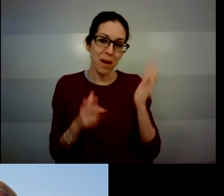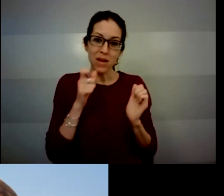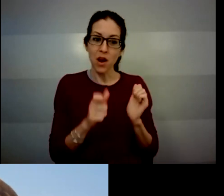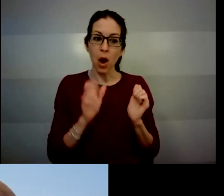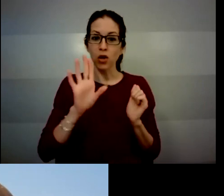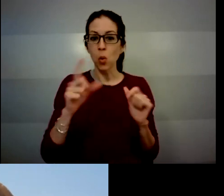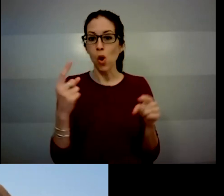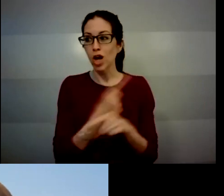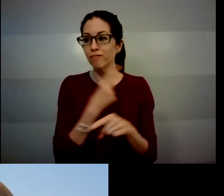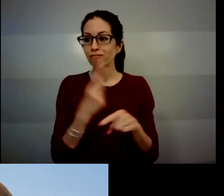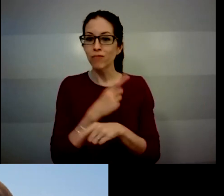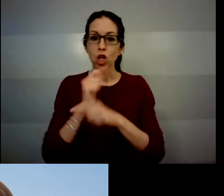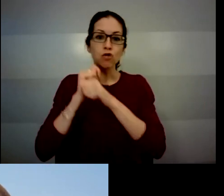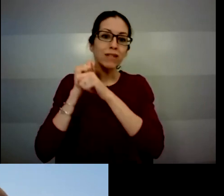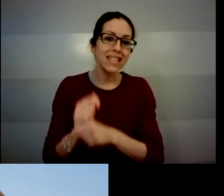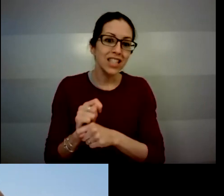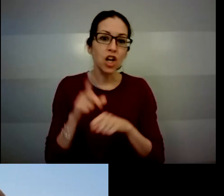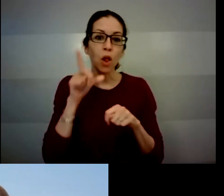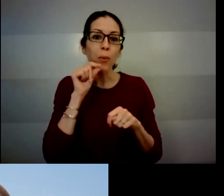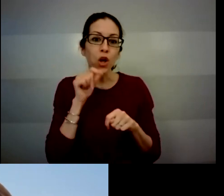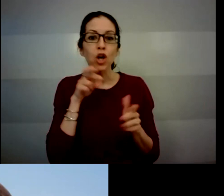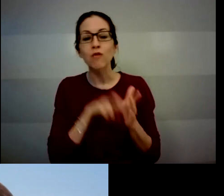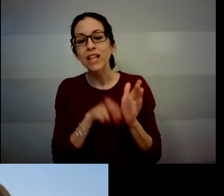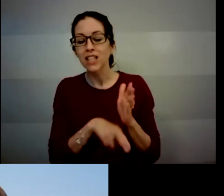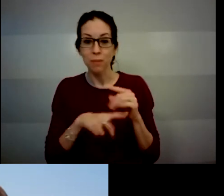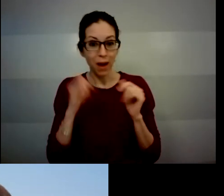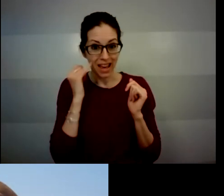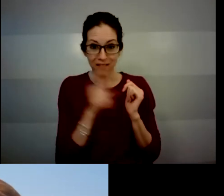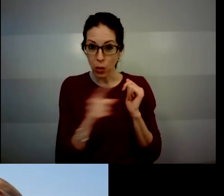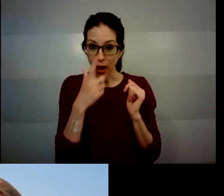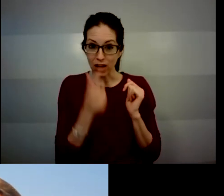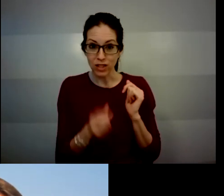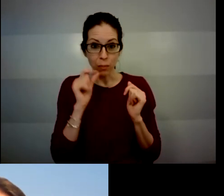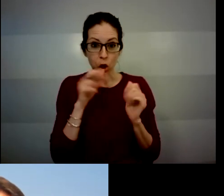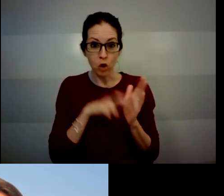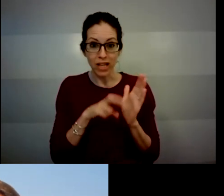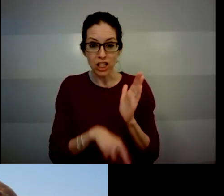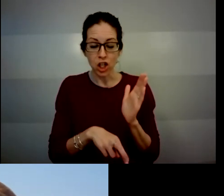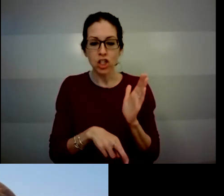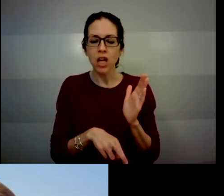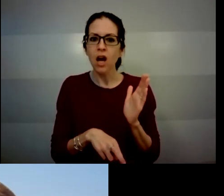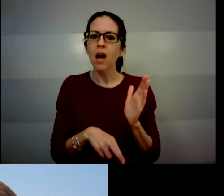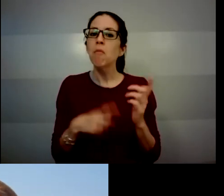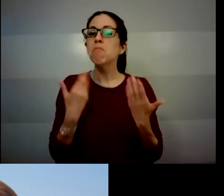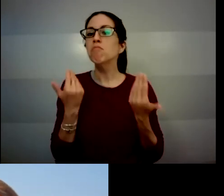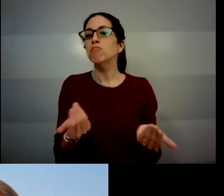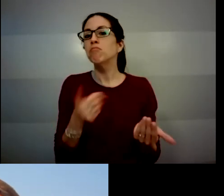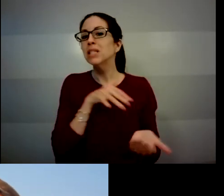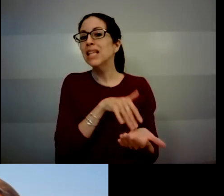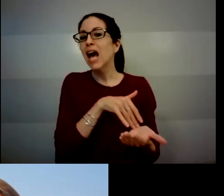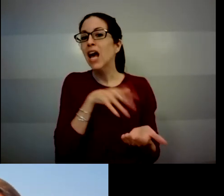traditional bird research path, but if you are interested in bird research, then consider studying birds for a master's or a